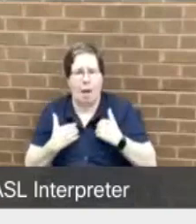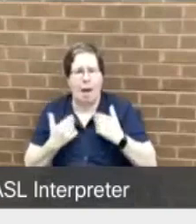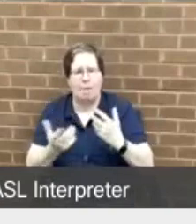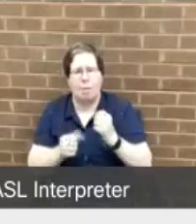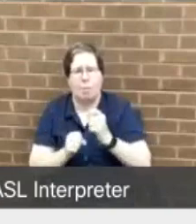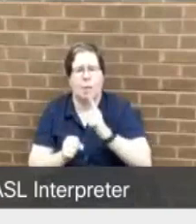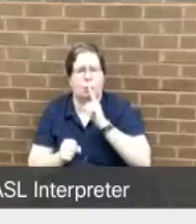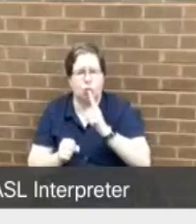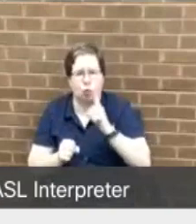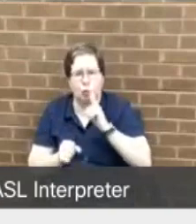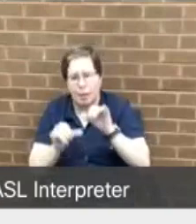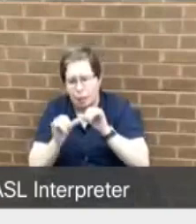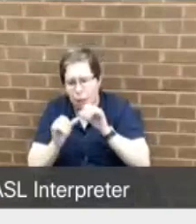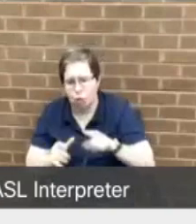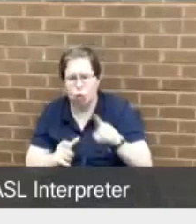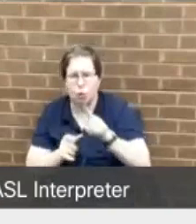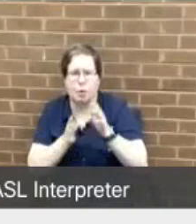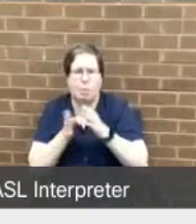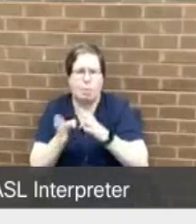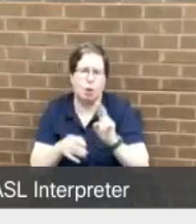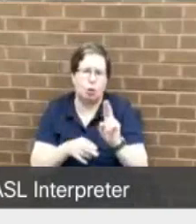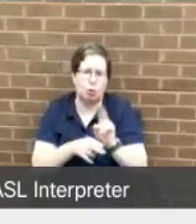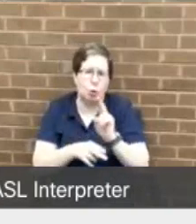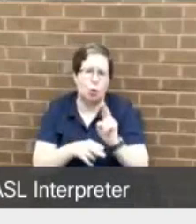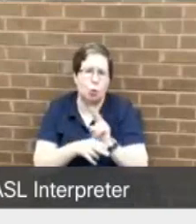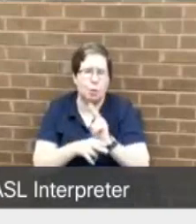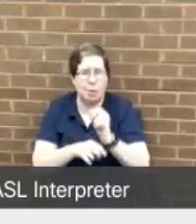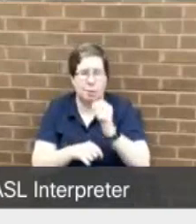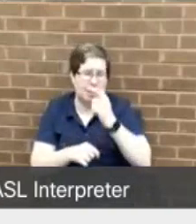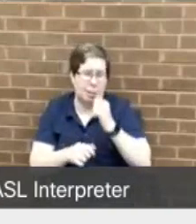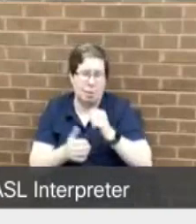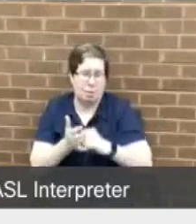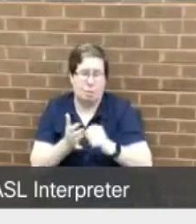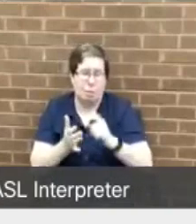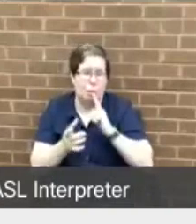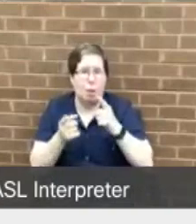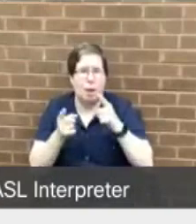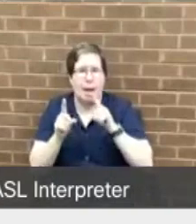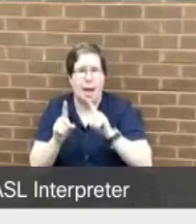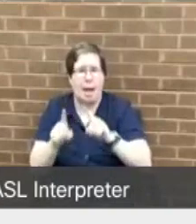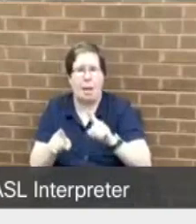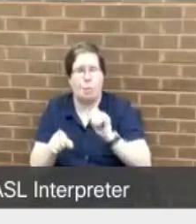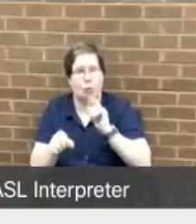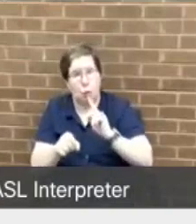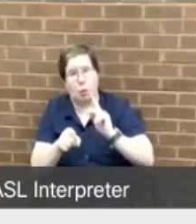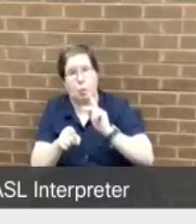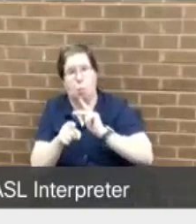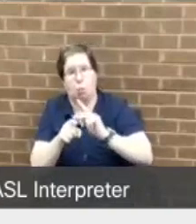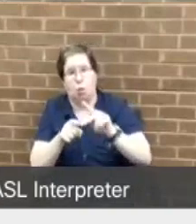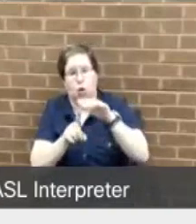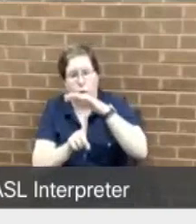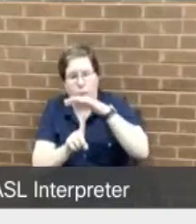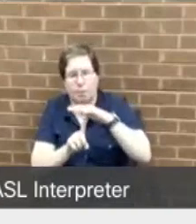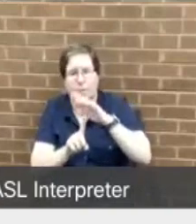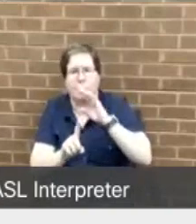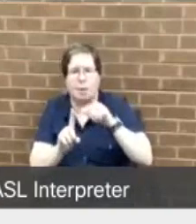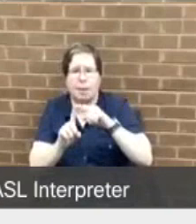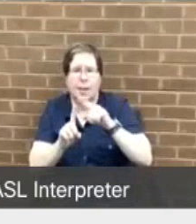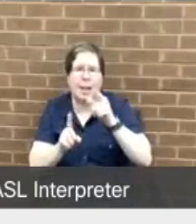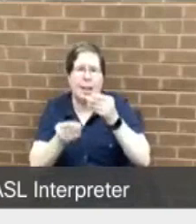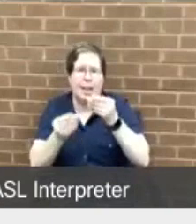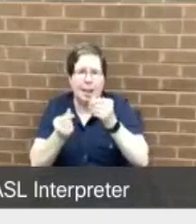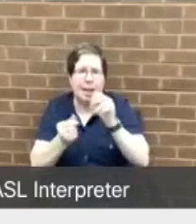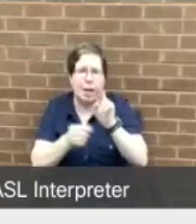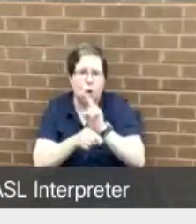sure that our engineers and our planners are using that. Because really what that does in its purest form is start with the land use in